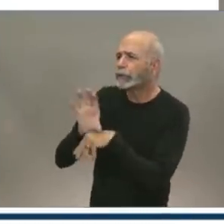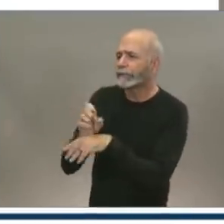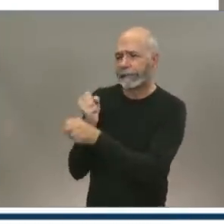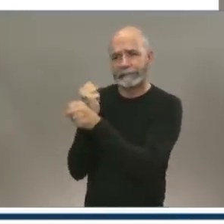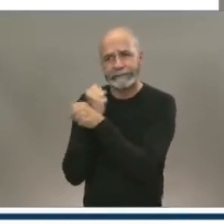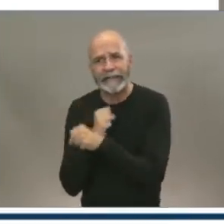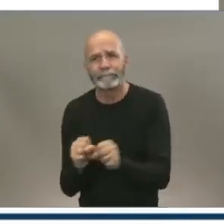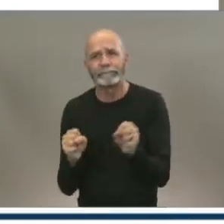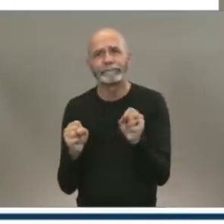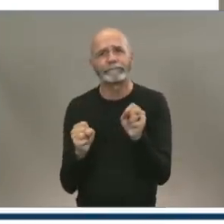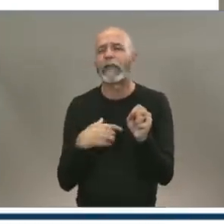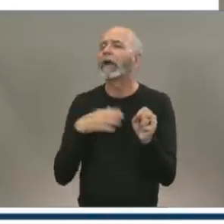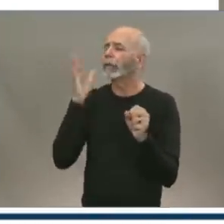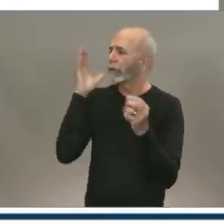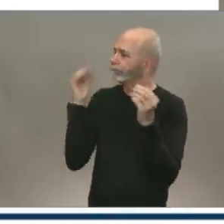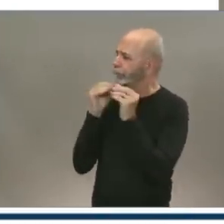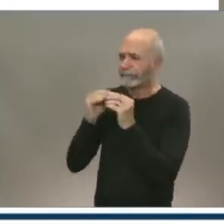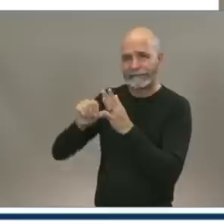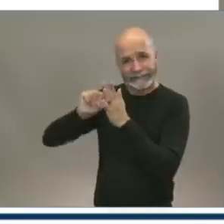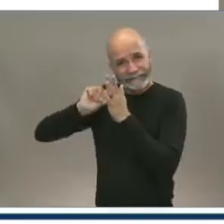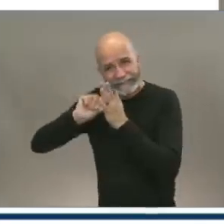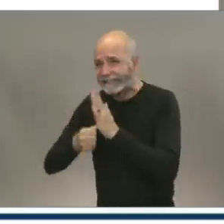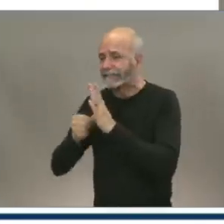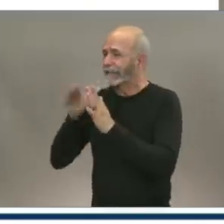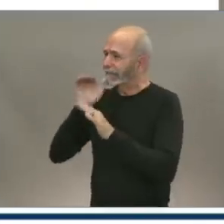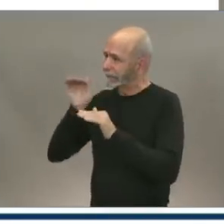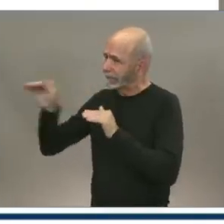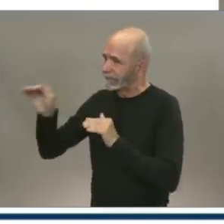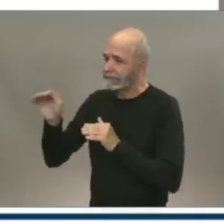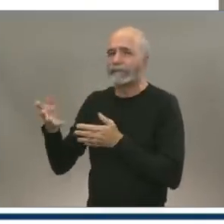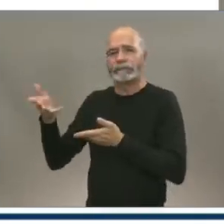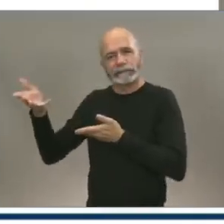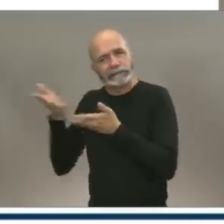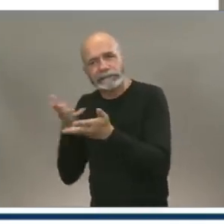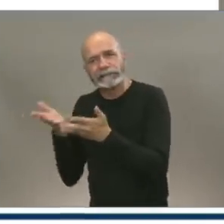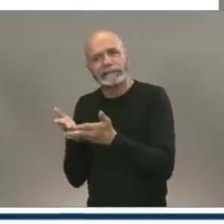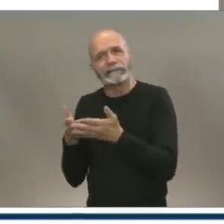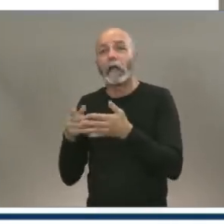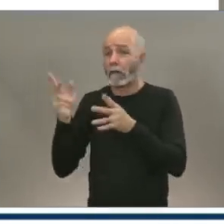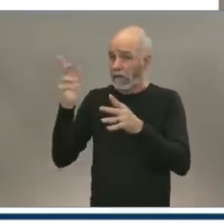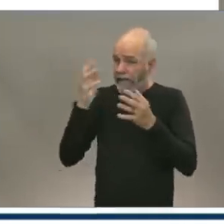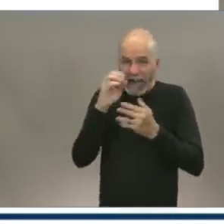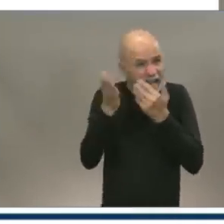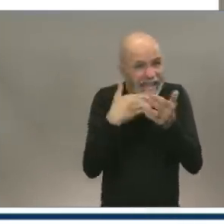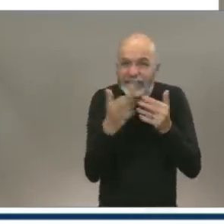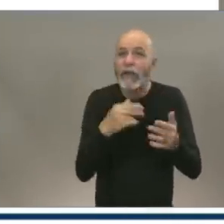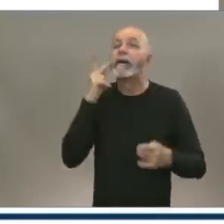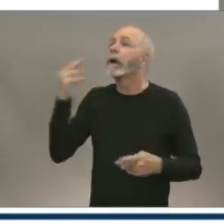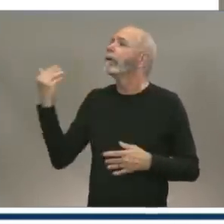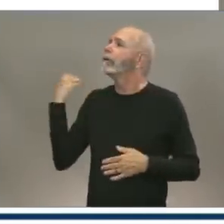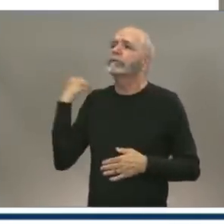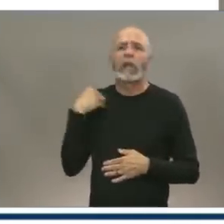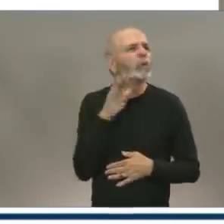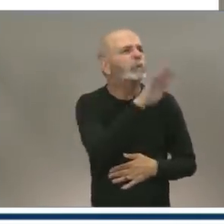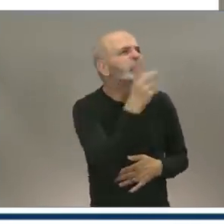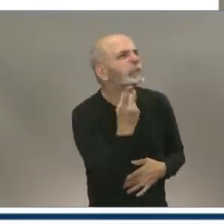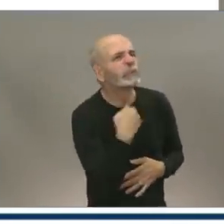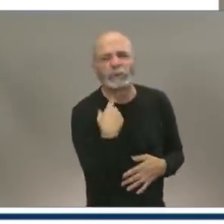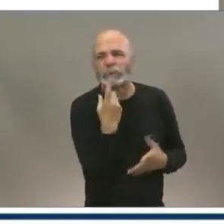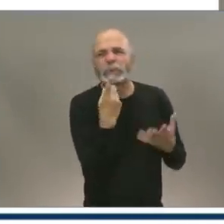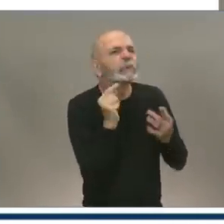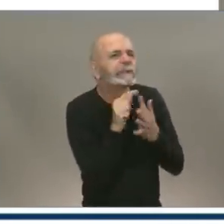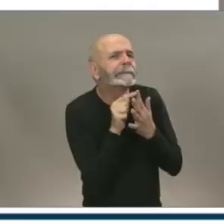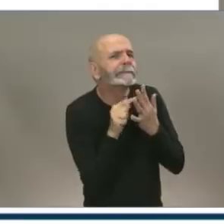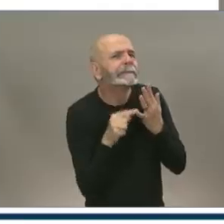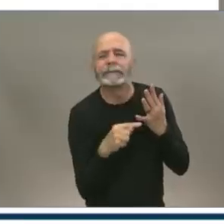have conversations with those faith leaders. Some of them have reached out to me and said, what do we need to do? We don't want to